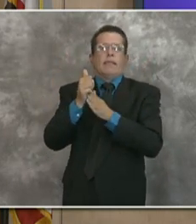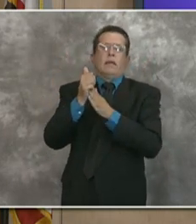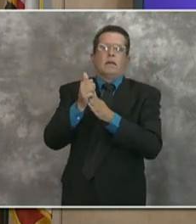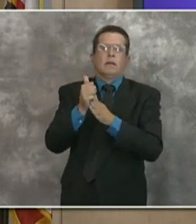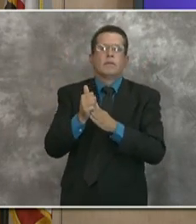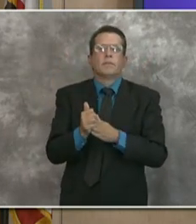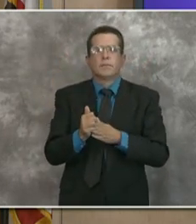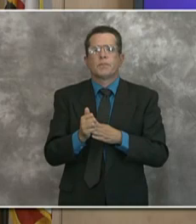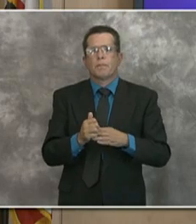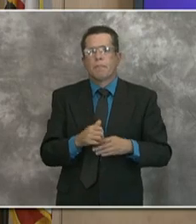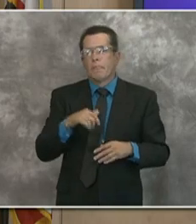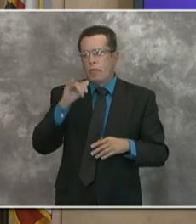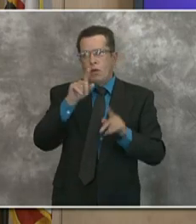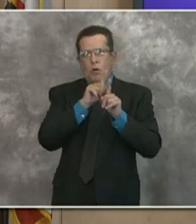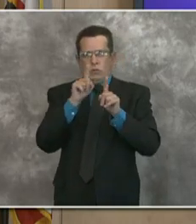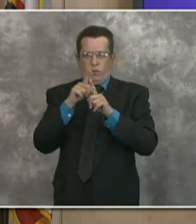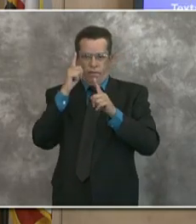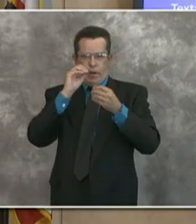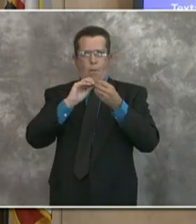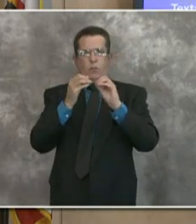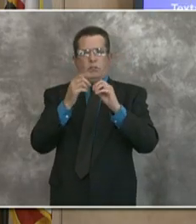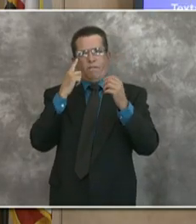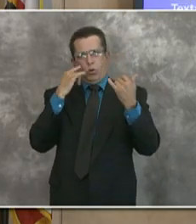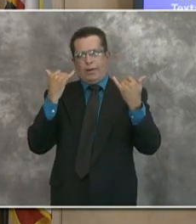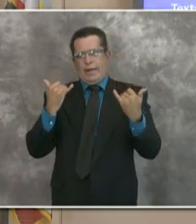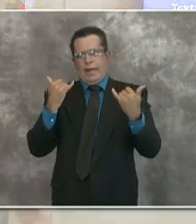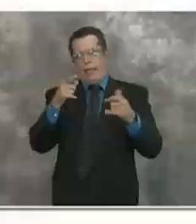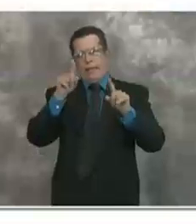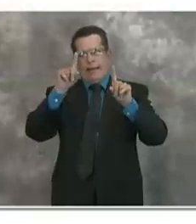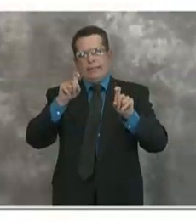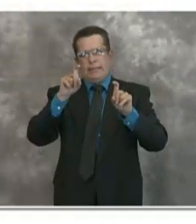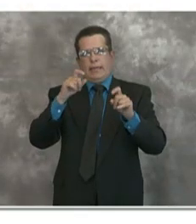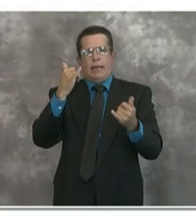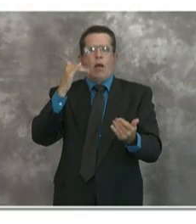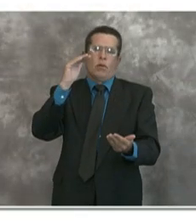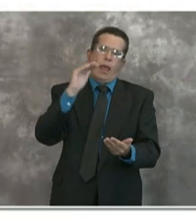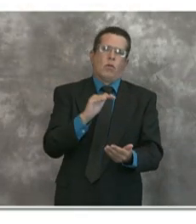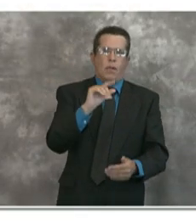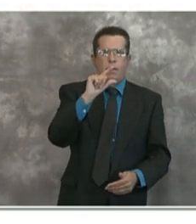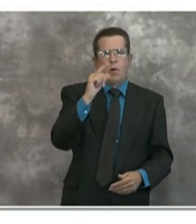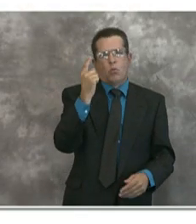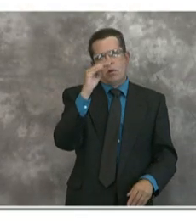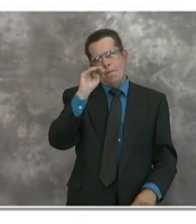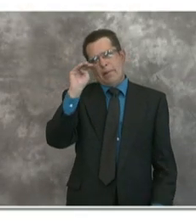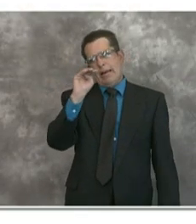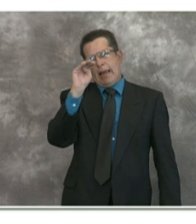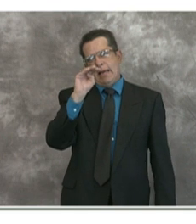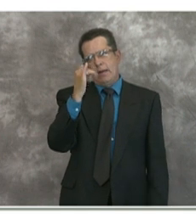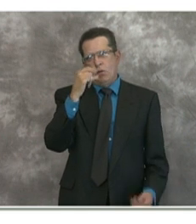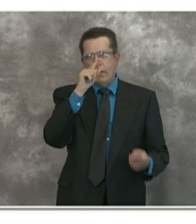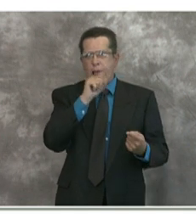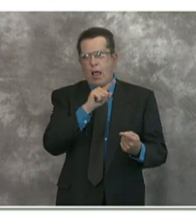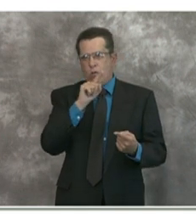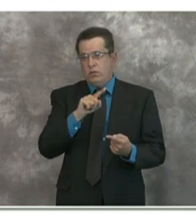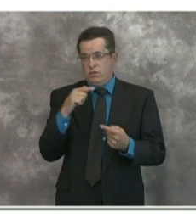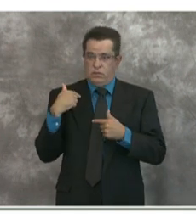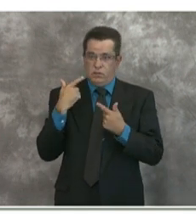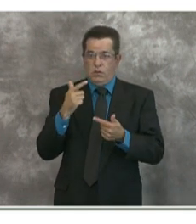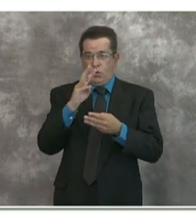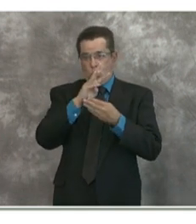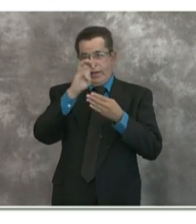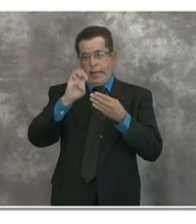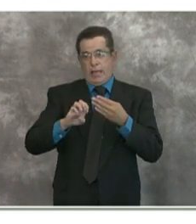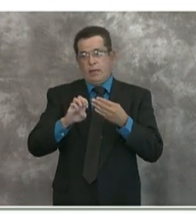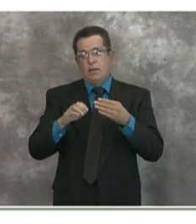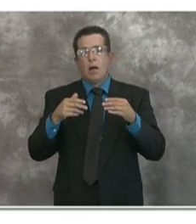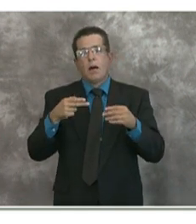quickly into our metrics for today, testing down a little bit, it always is on Mondays. We had some really significant numbers over the weekend that bumped